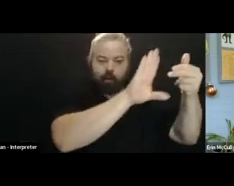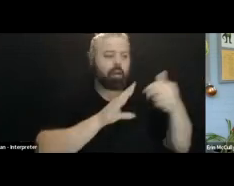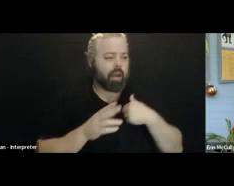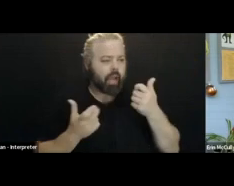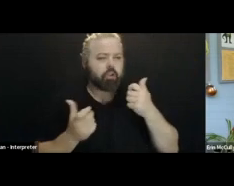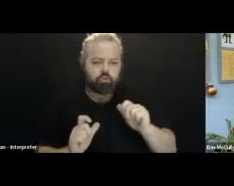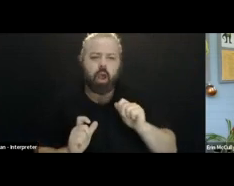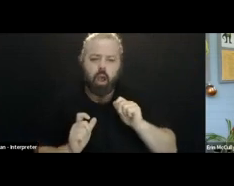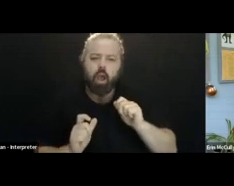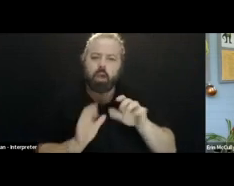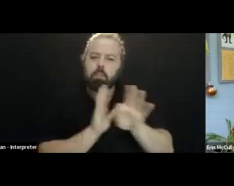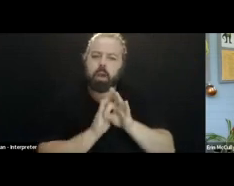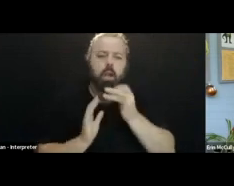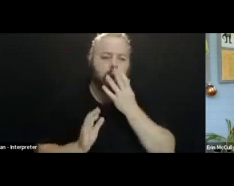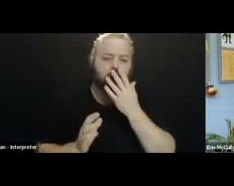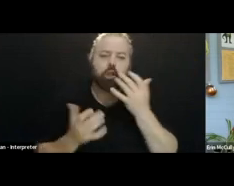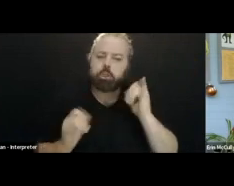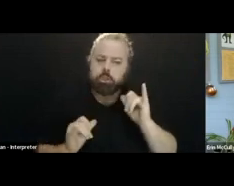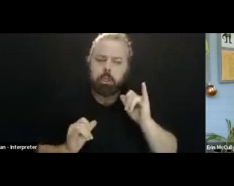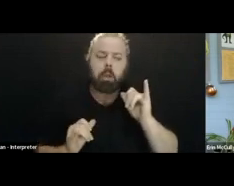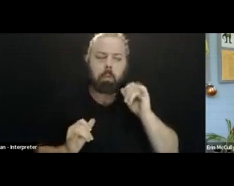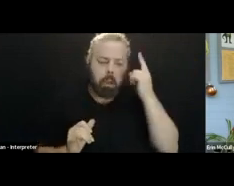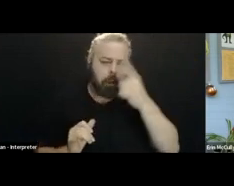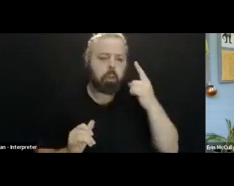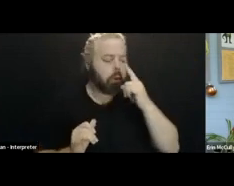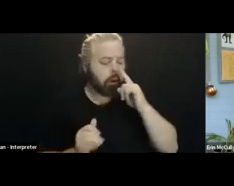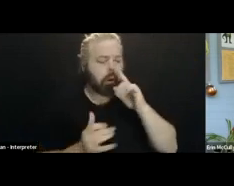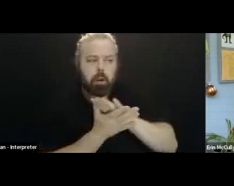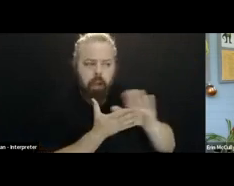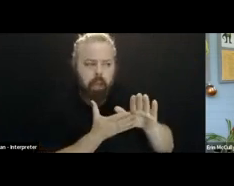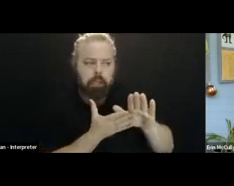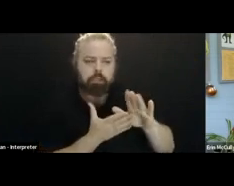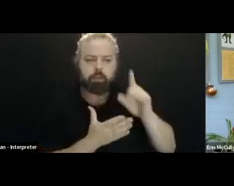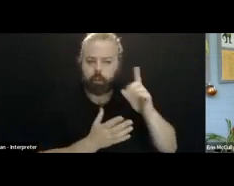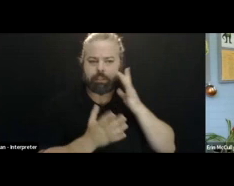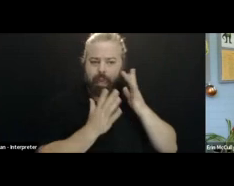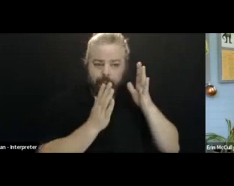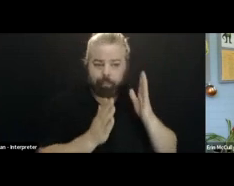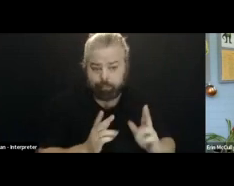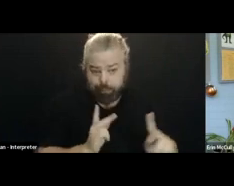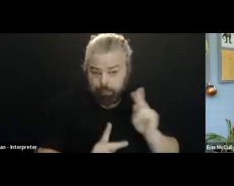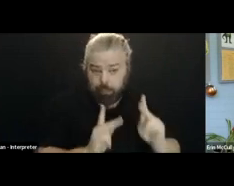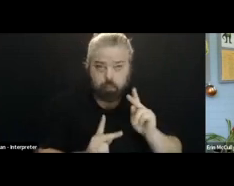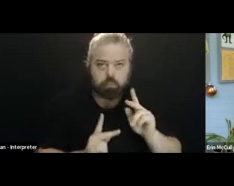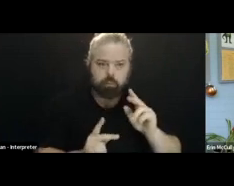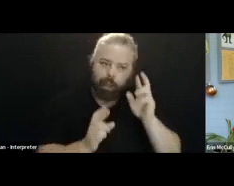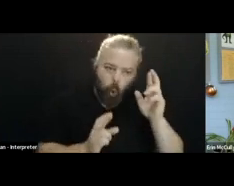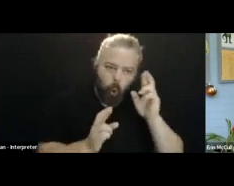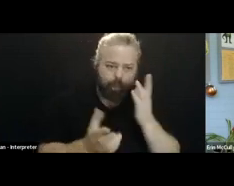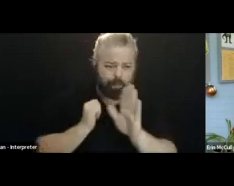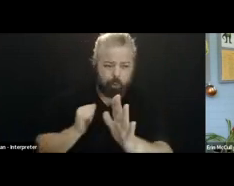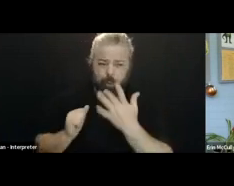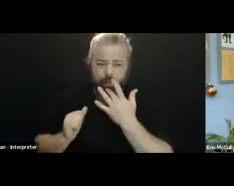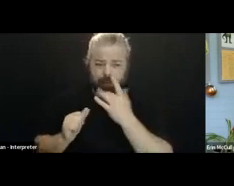look aesthetically pleasing to someone who can see, I hope. Maybe you have different color preferences, but the contrast is